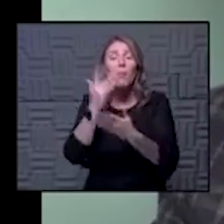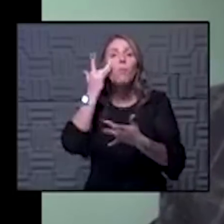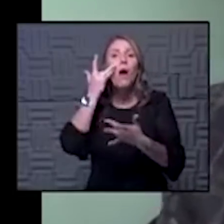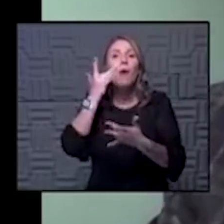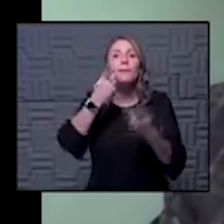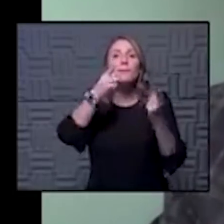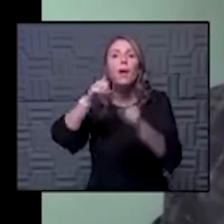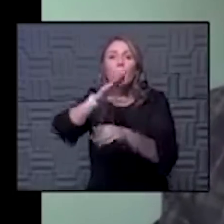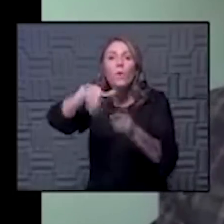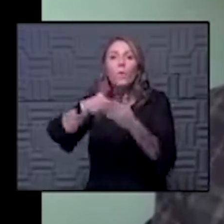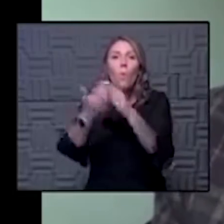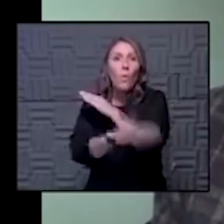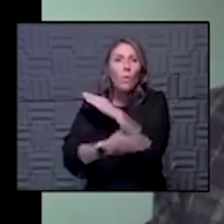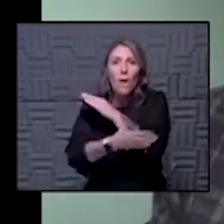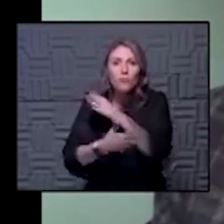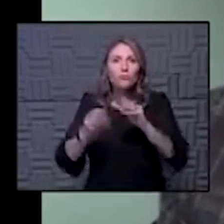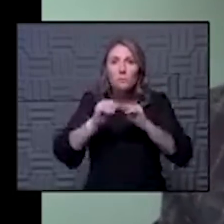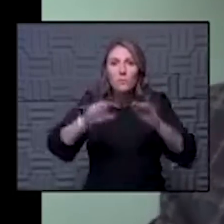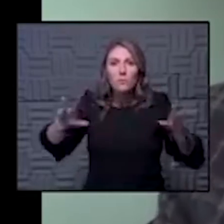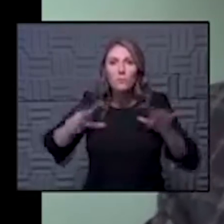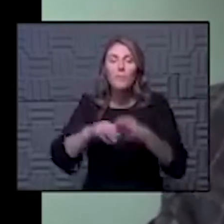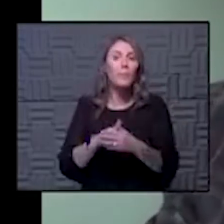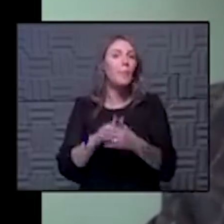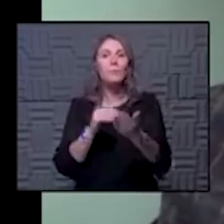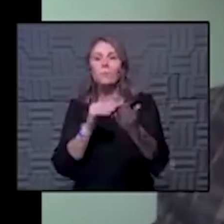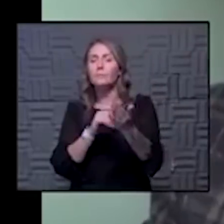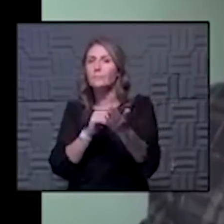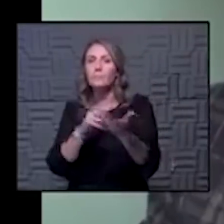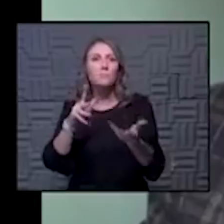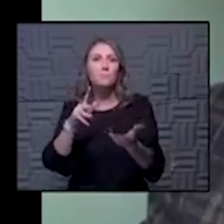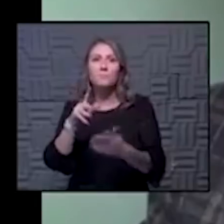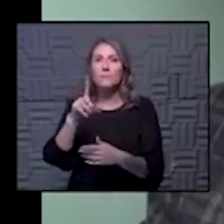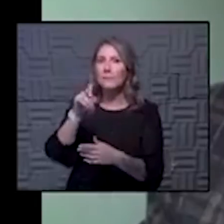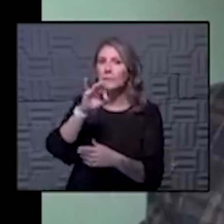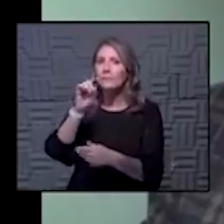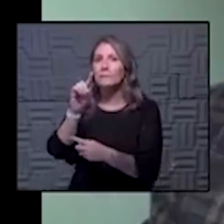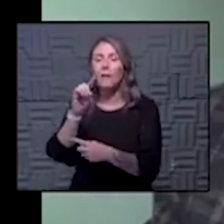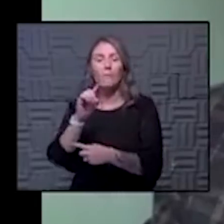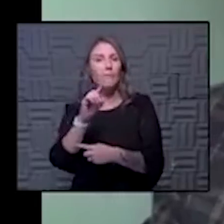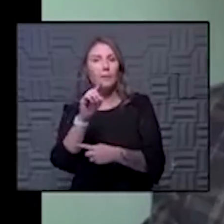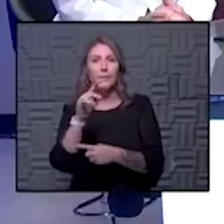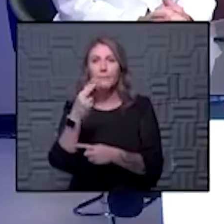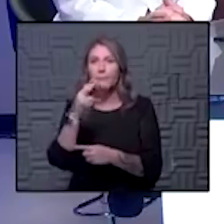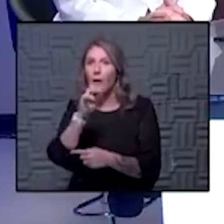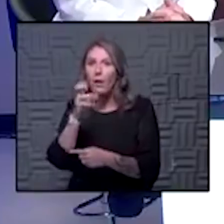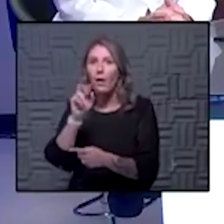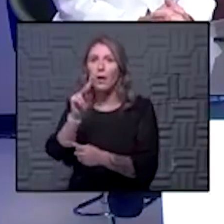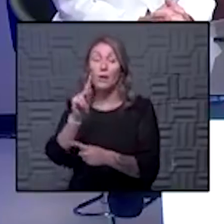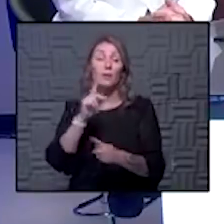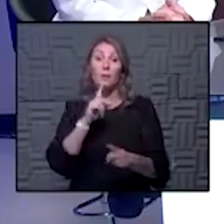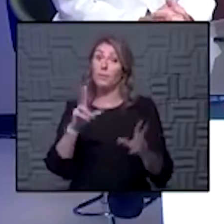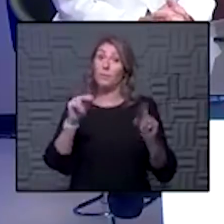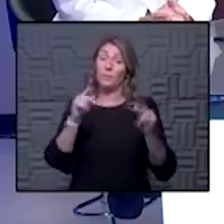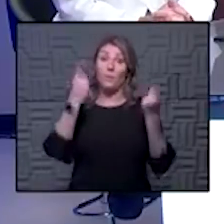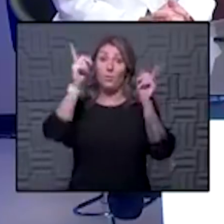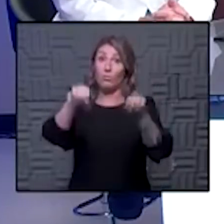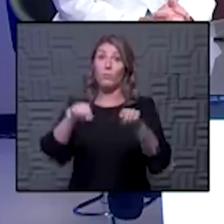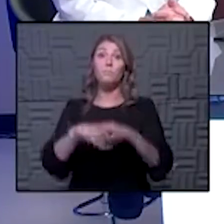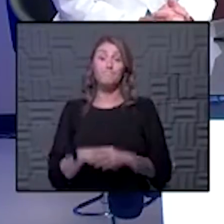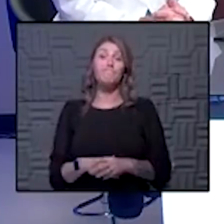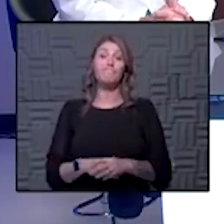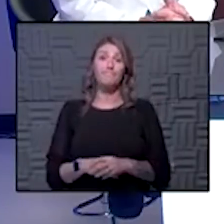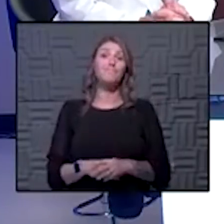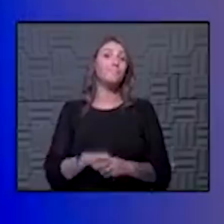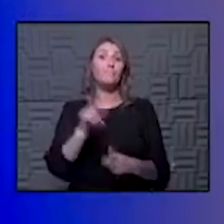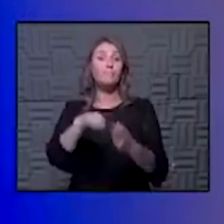country. Hawk, or what, David, other thoughts that you have around that? No, I agree with that. You know, exactly.